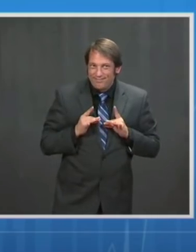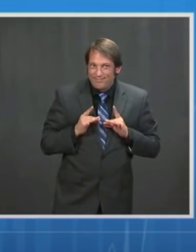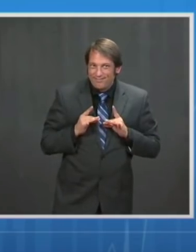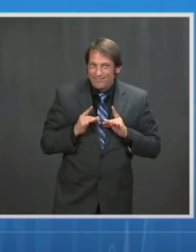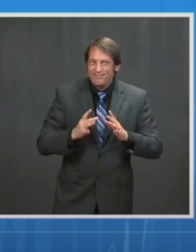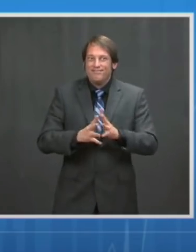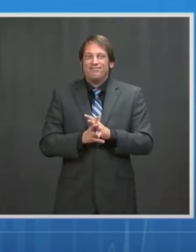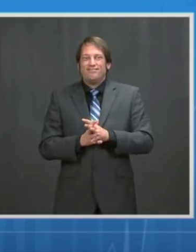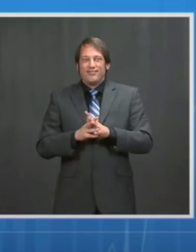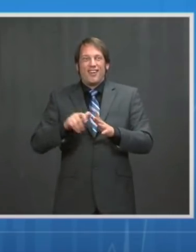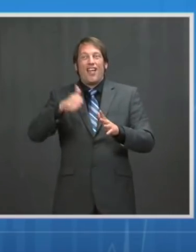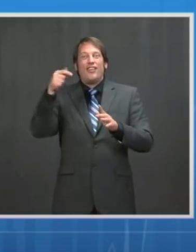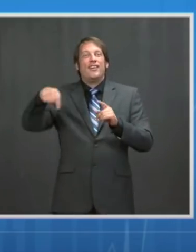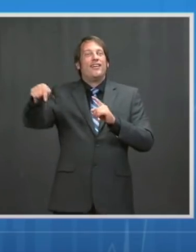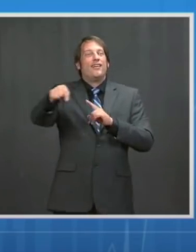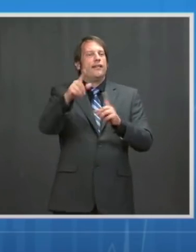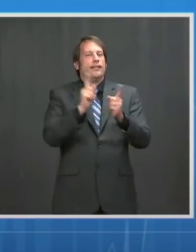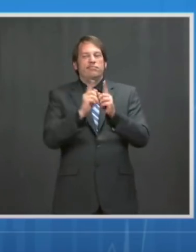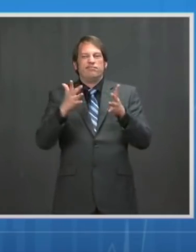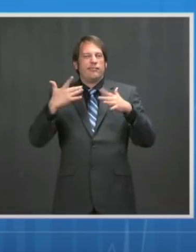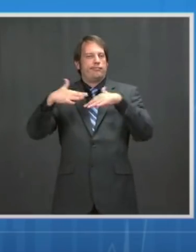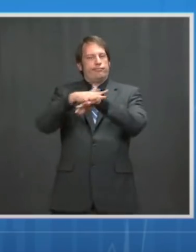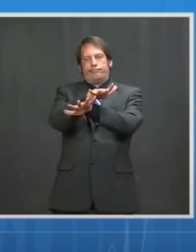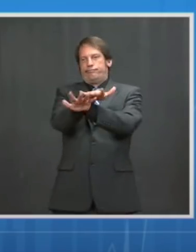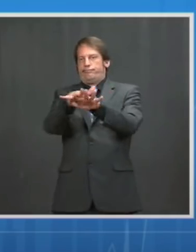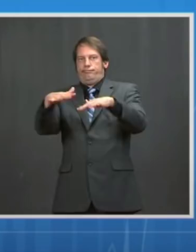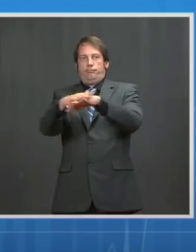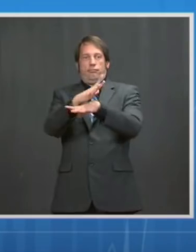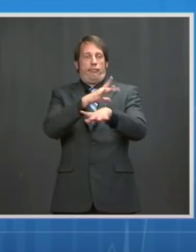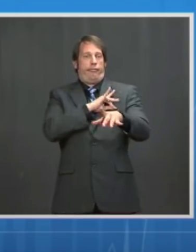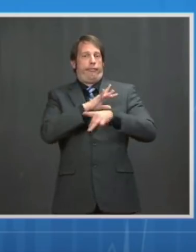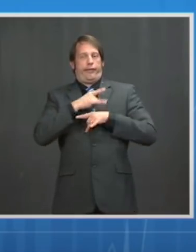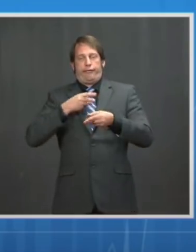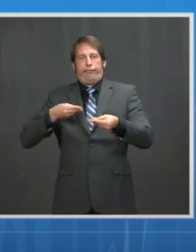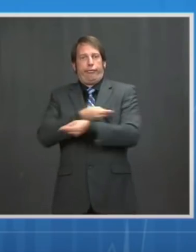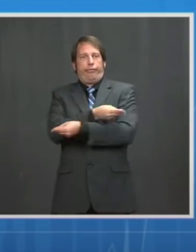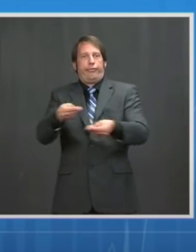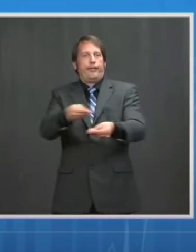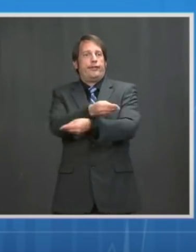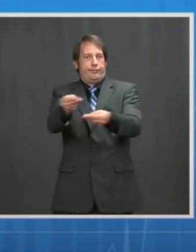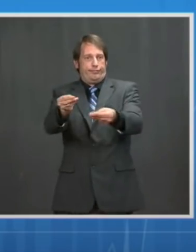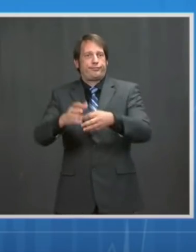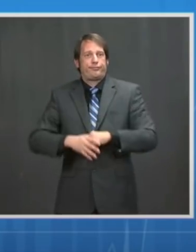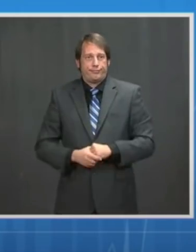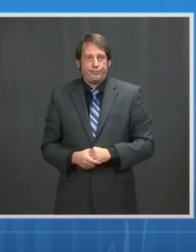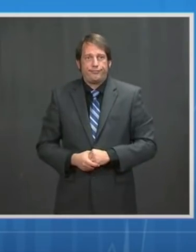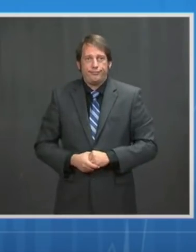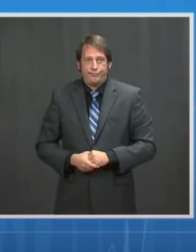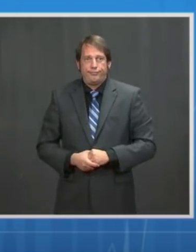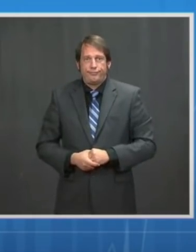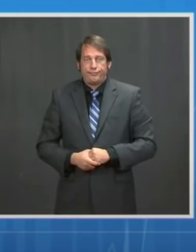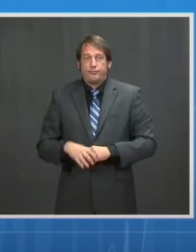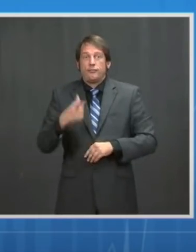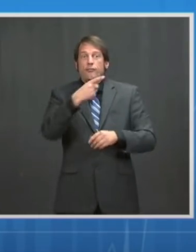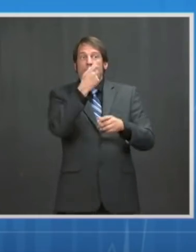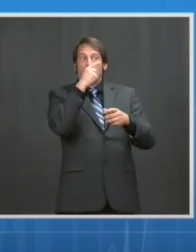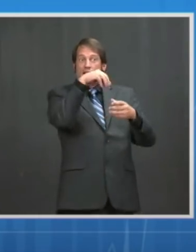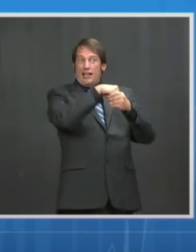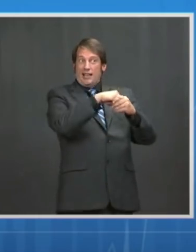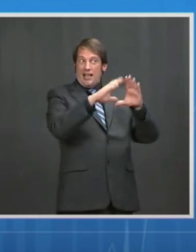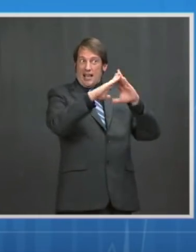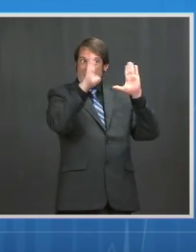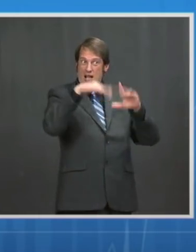opening and got COVID-19. 12 were household contacts, 3 were long-term care facility contacts,